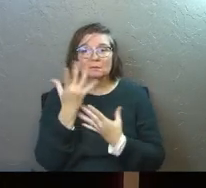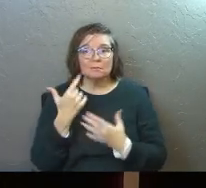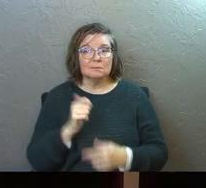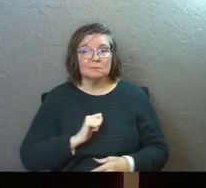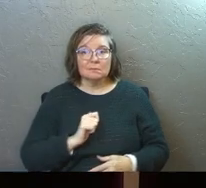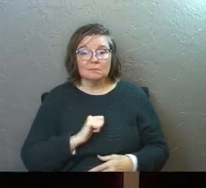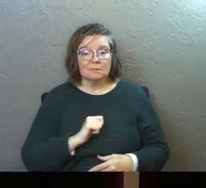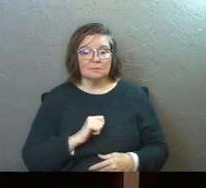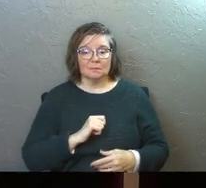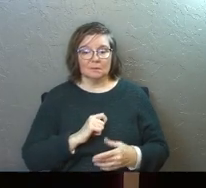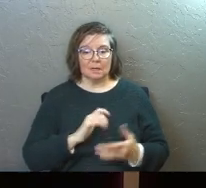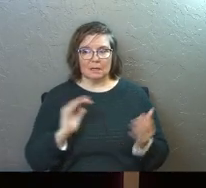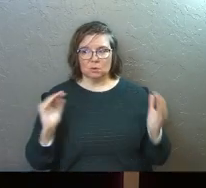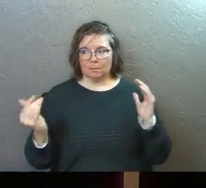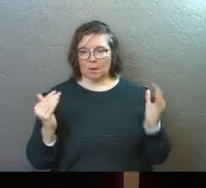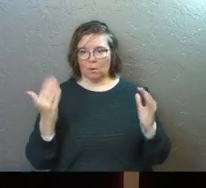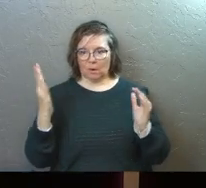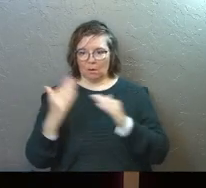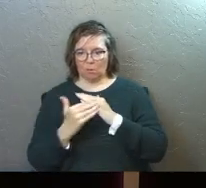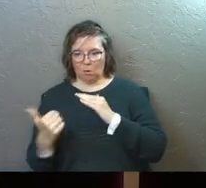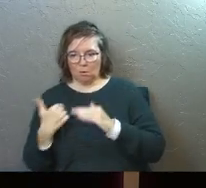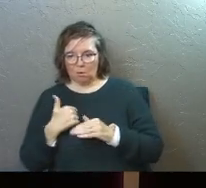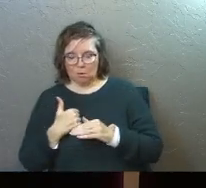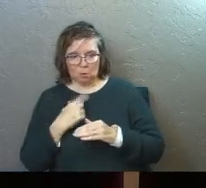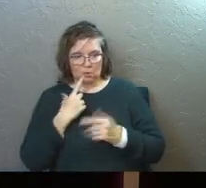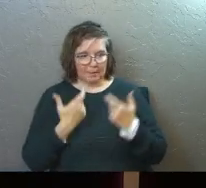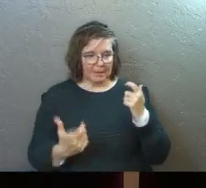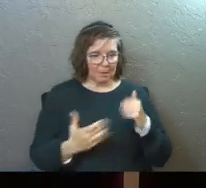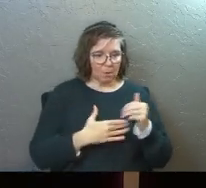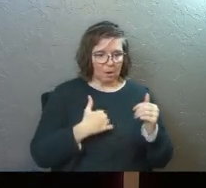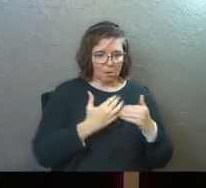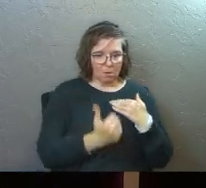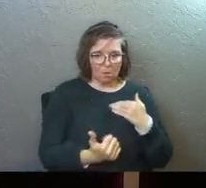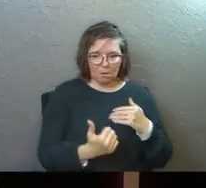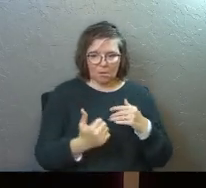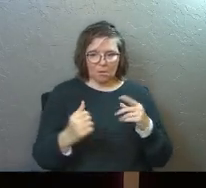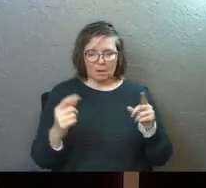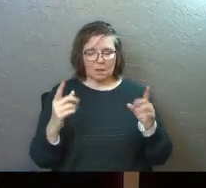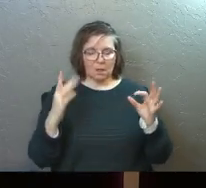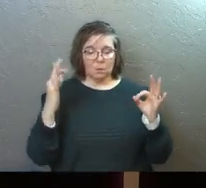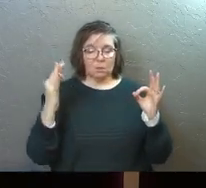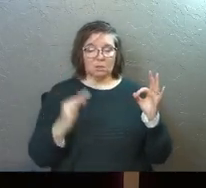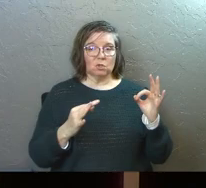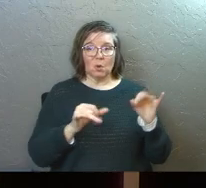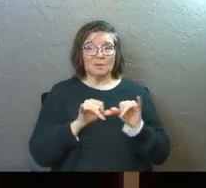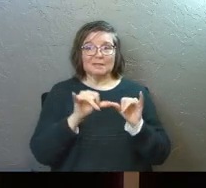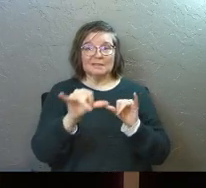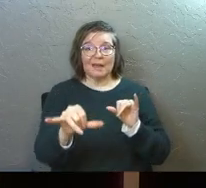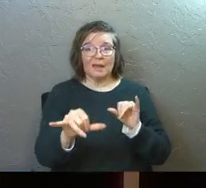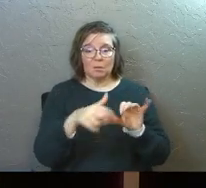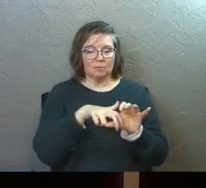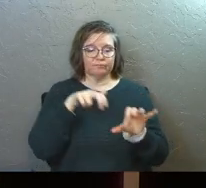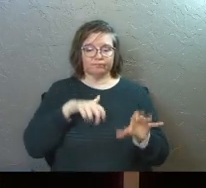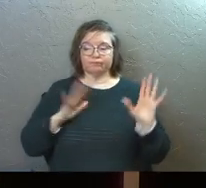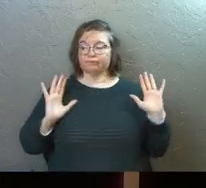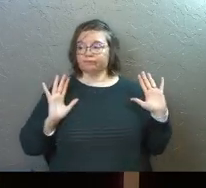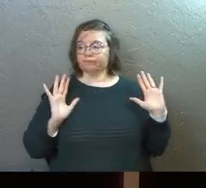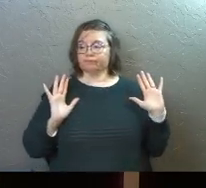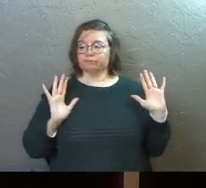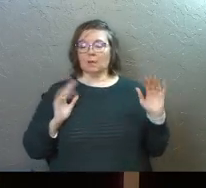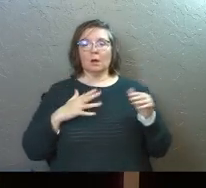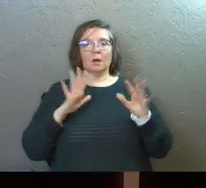forth and put in comparison to what God is calling us to, or say is bigger than what he's calling us to, and we don't stay in it. But we're called